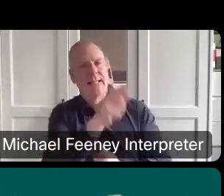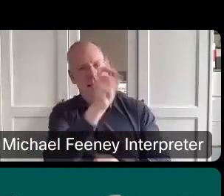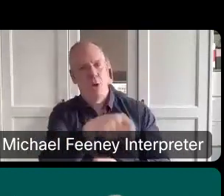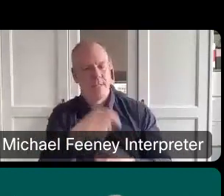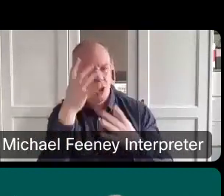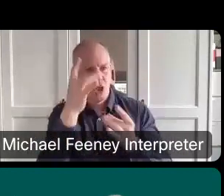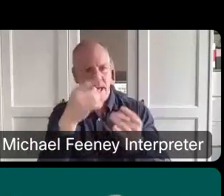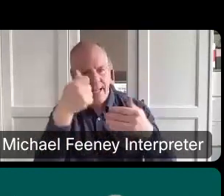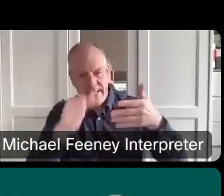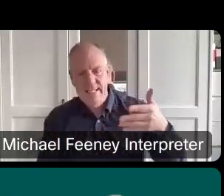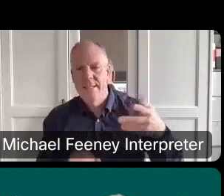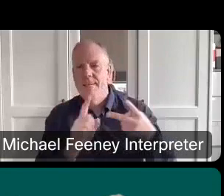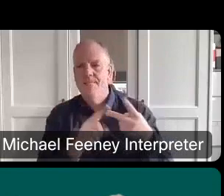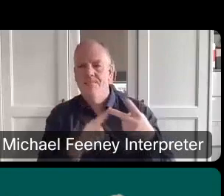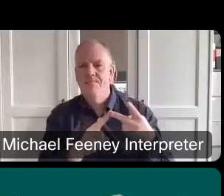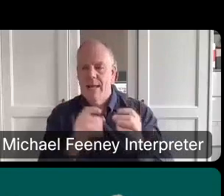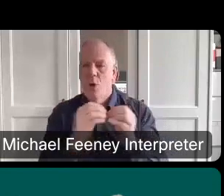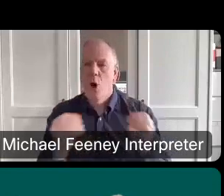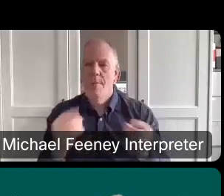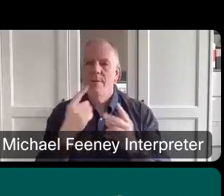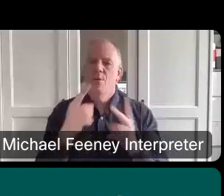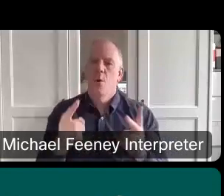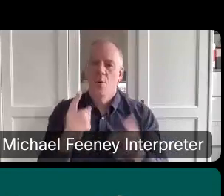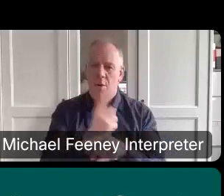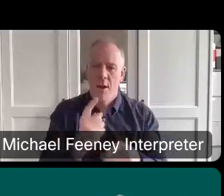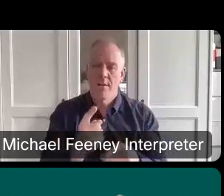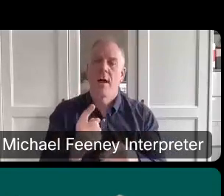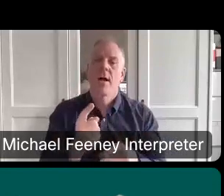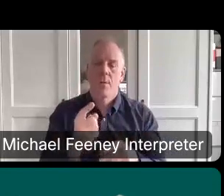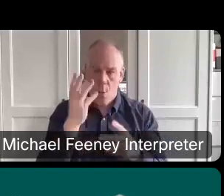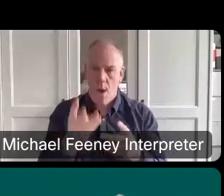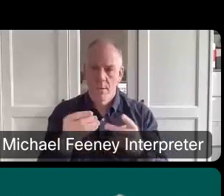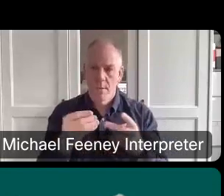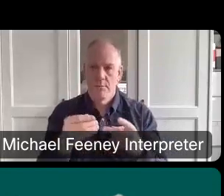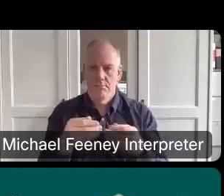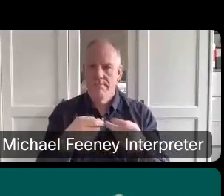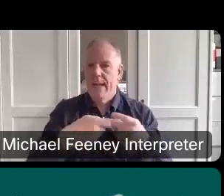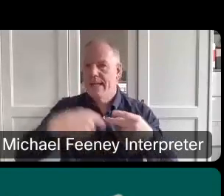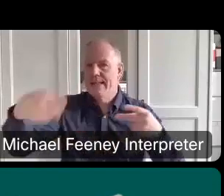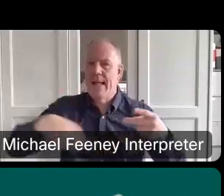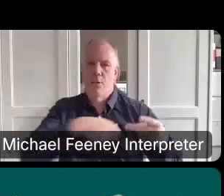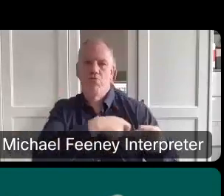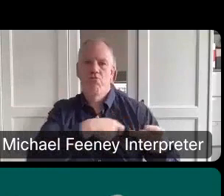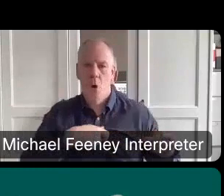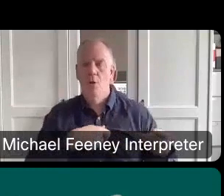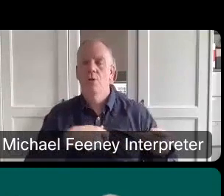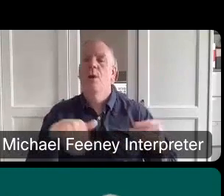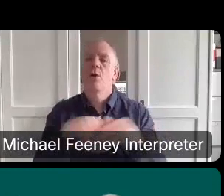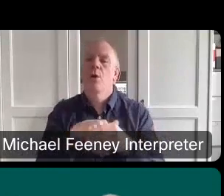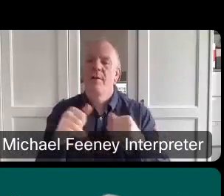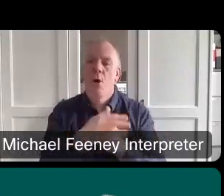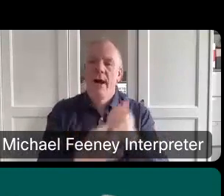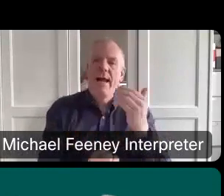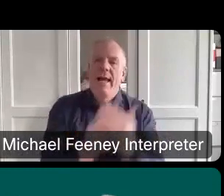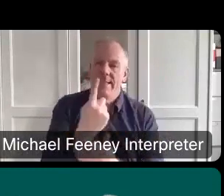well. So, and that's an open disclosure. So we're working to extend that role at the minute to incorporate the role within incident management and